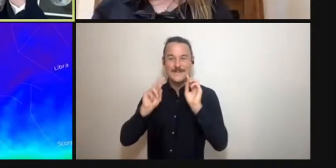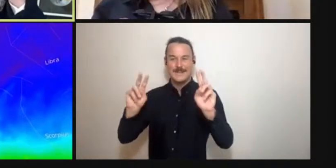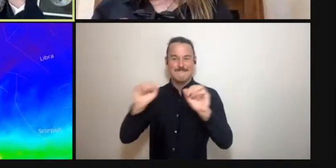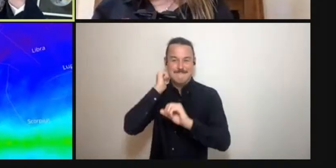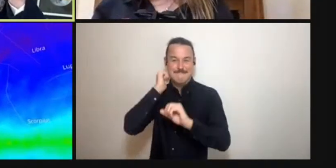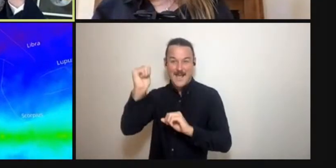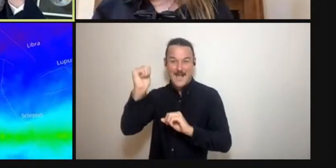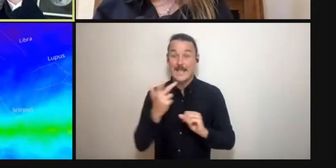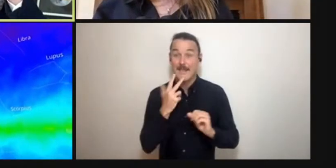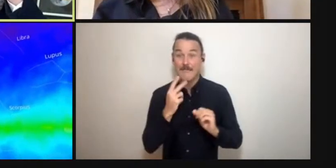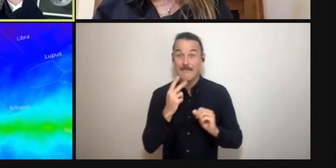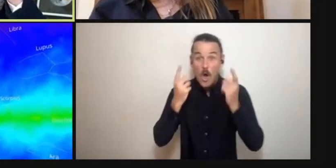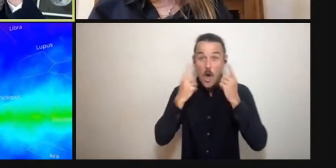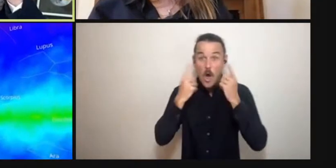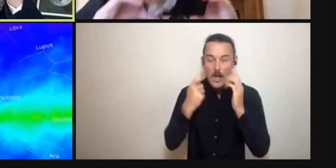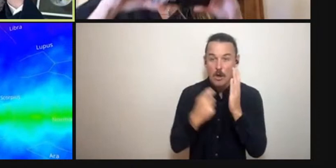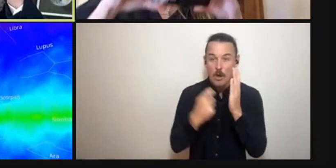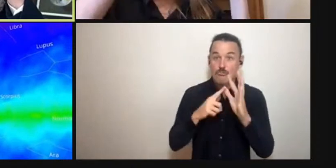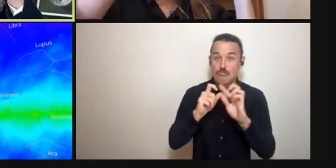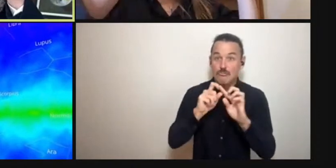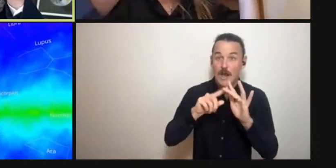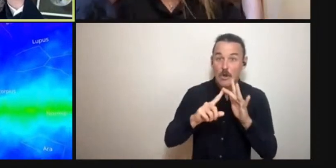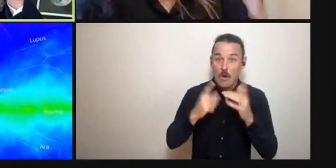In particular, on this radio